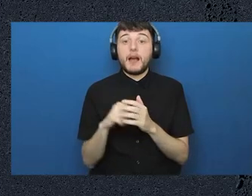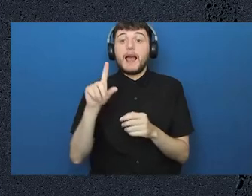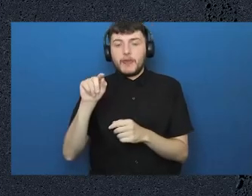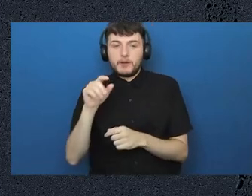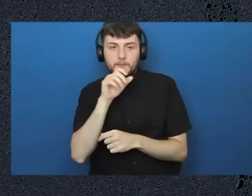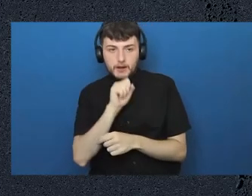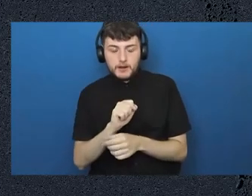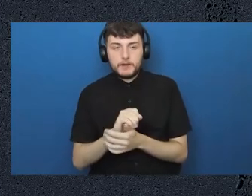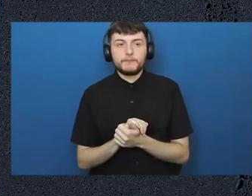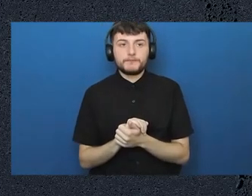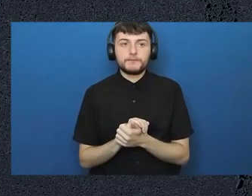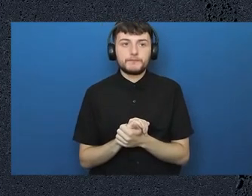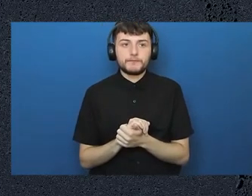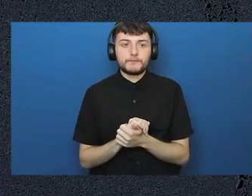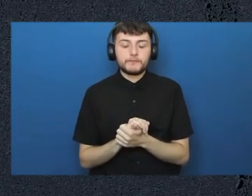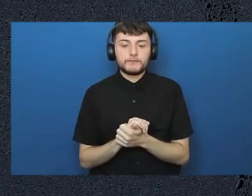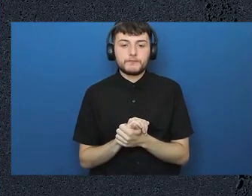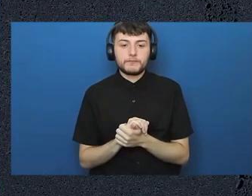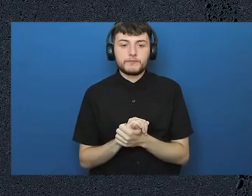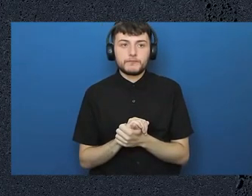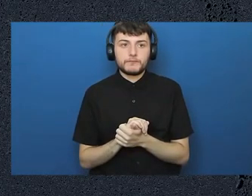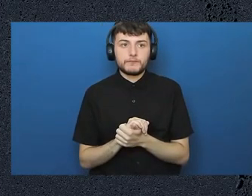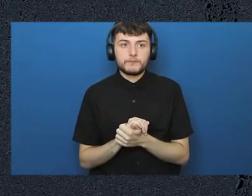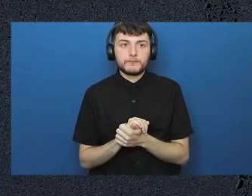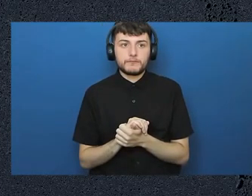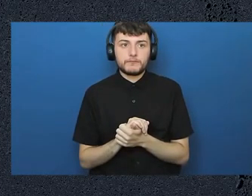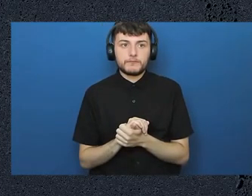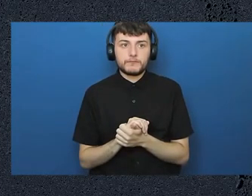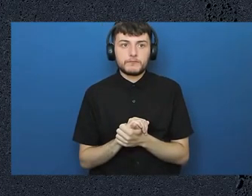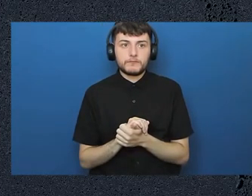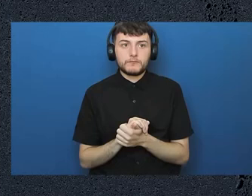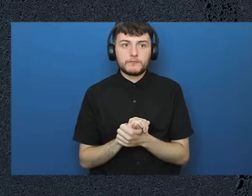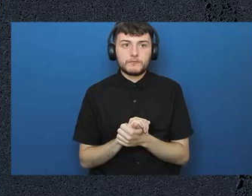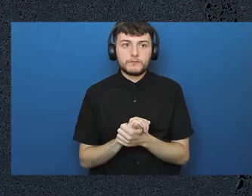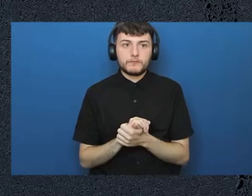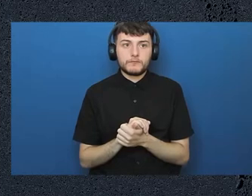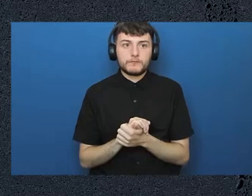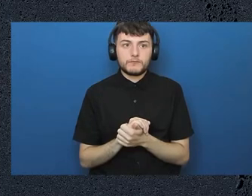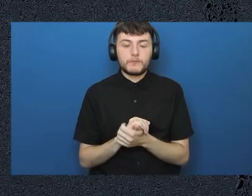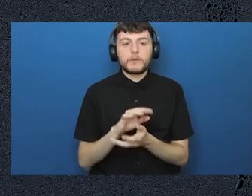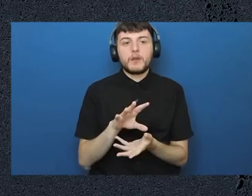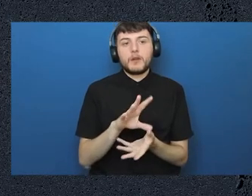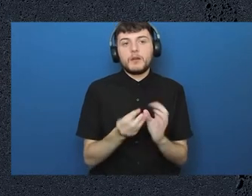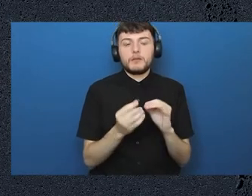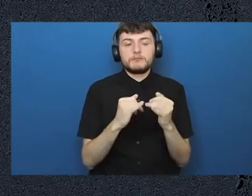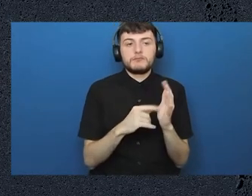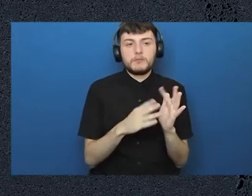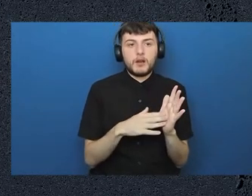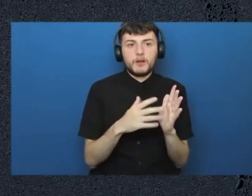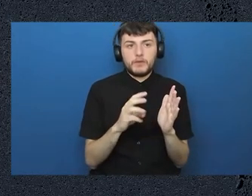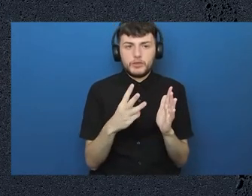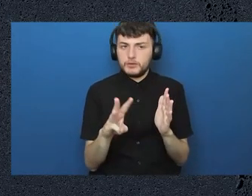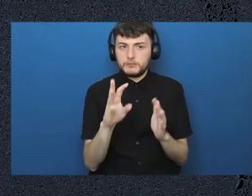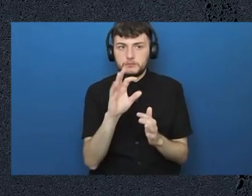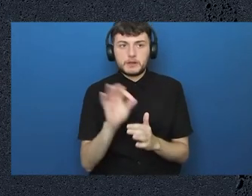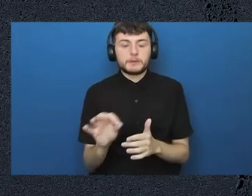physics and engineering, so it's pretty representative of numbers in physics and engineering. 30% is actually a very healthy number. But when we were trying